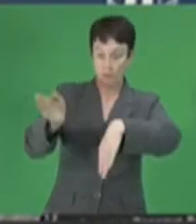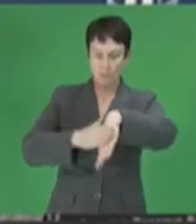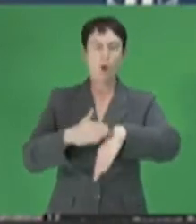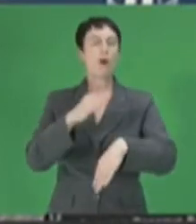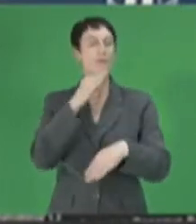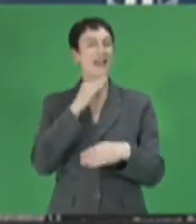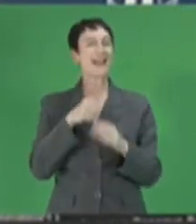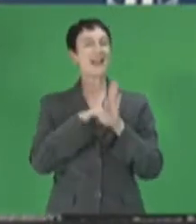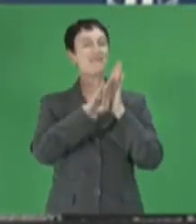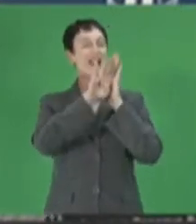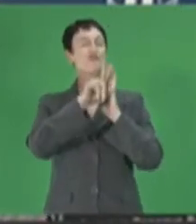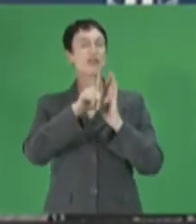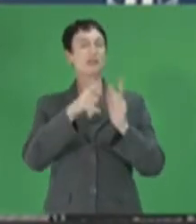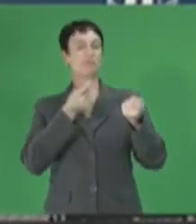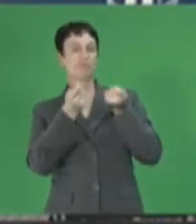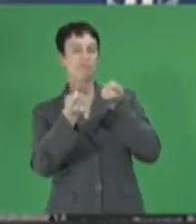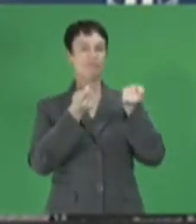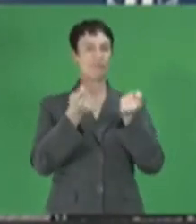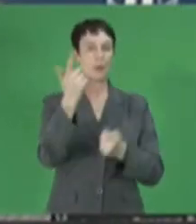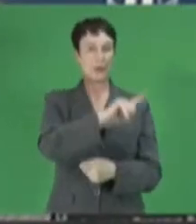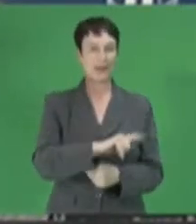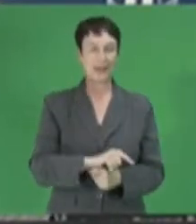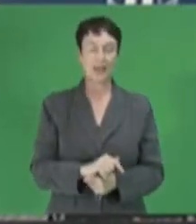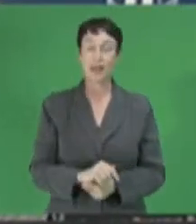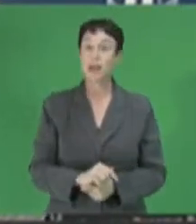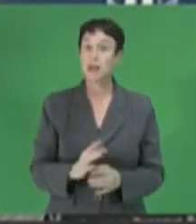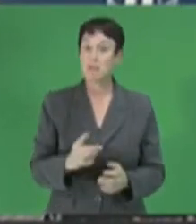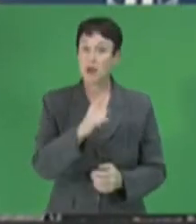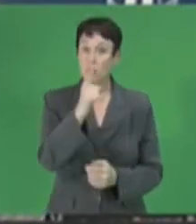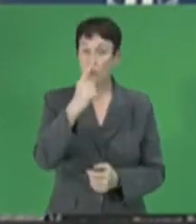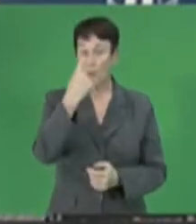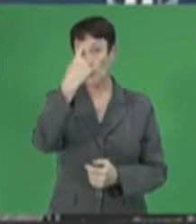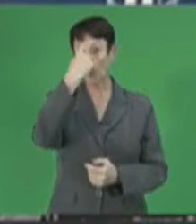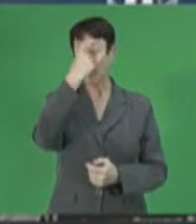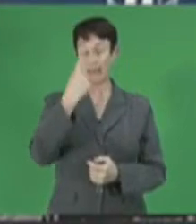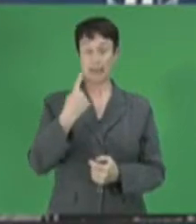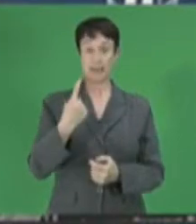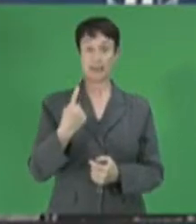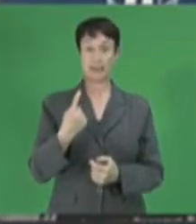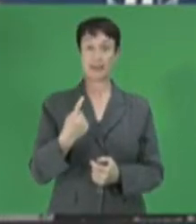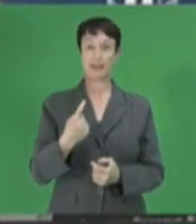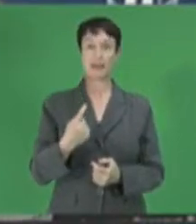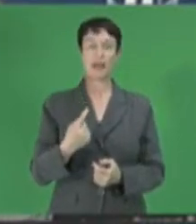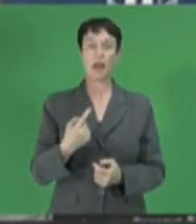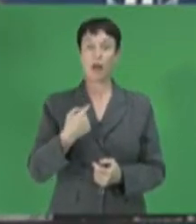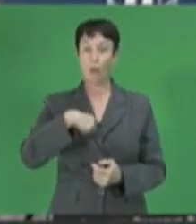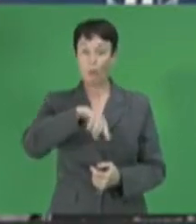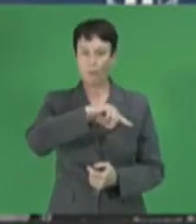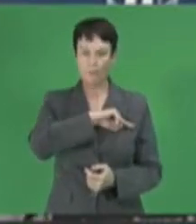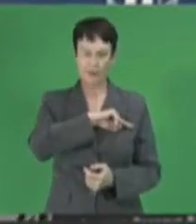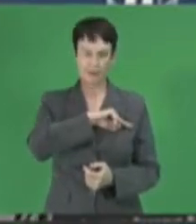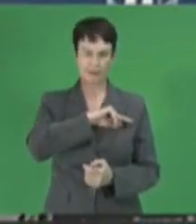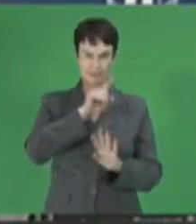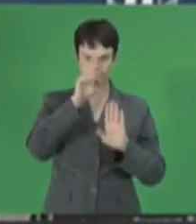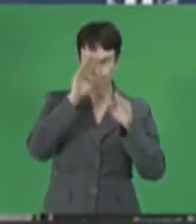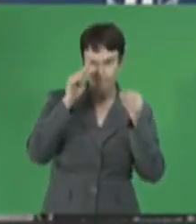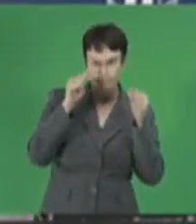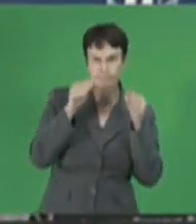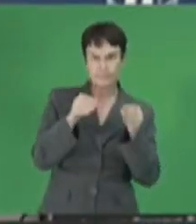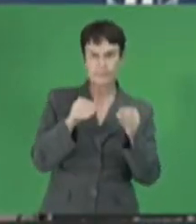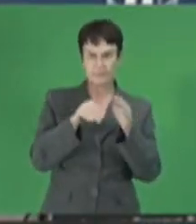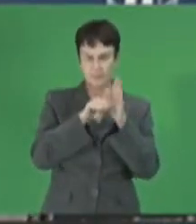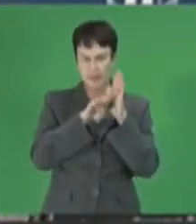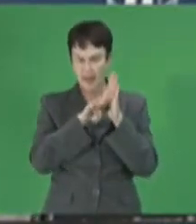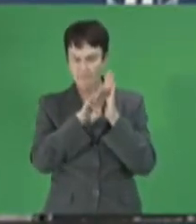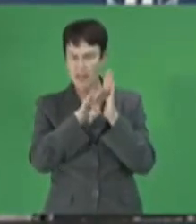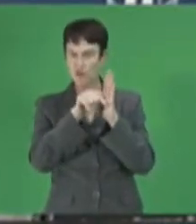we shouldn't underestimate is that an emphasis on driving inflation